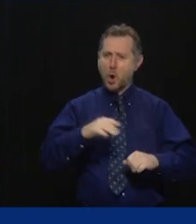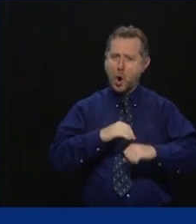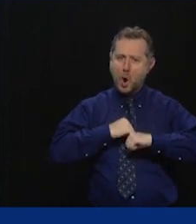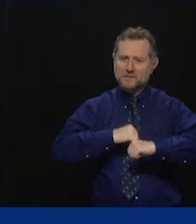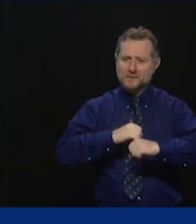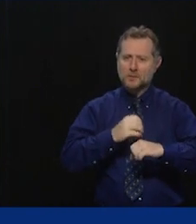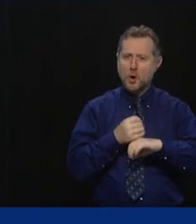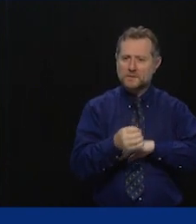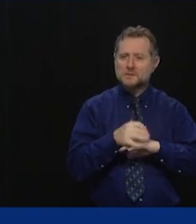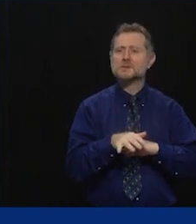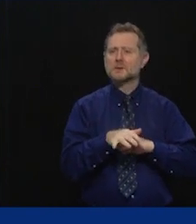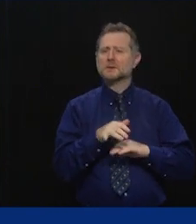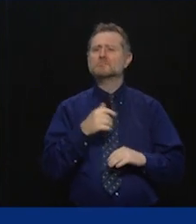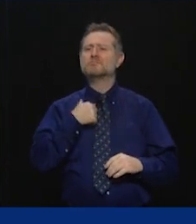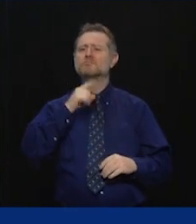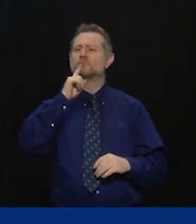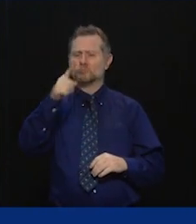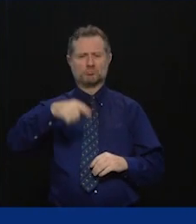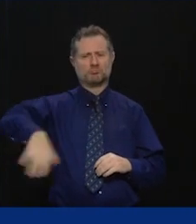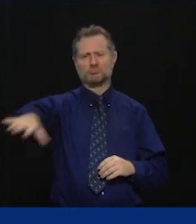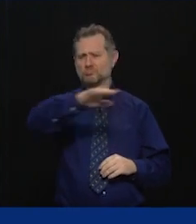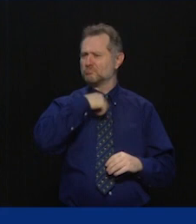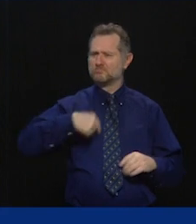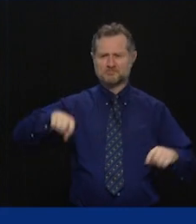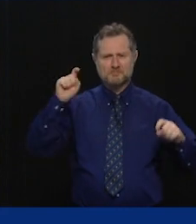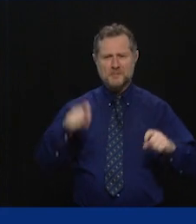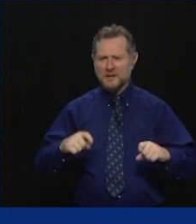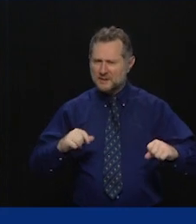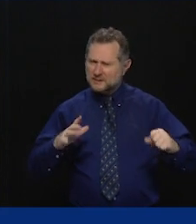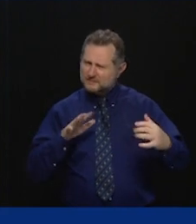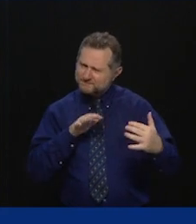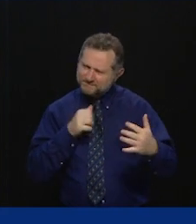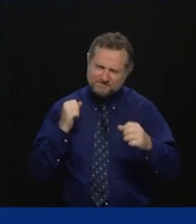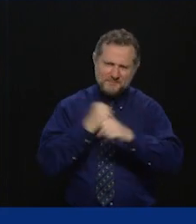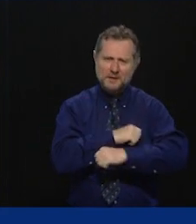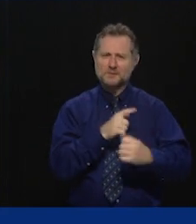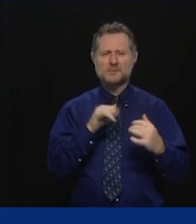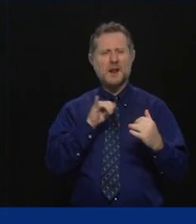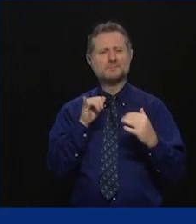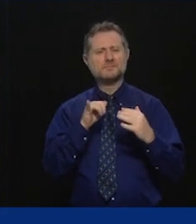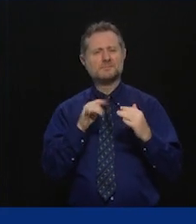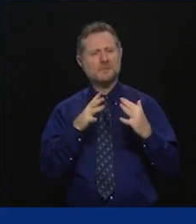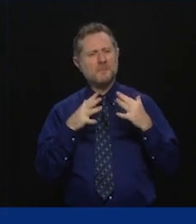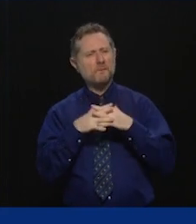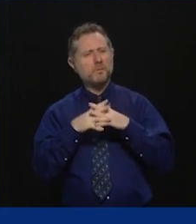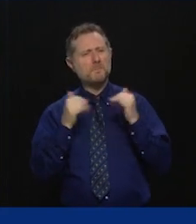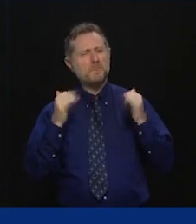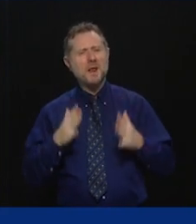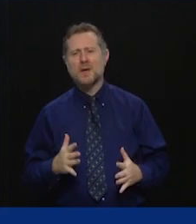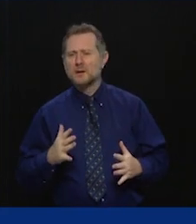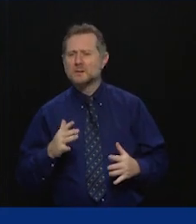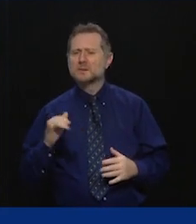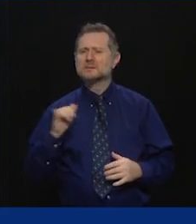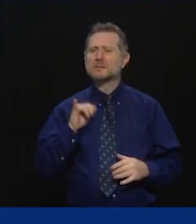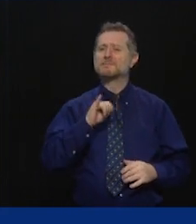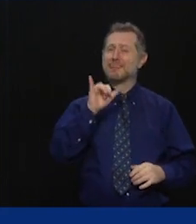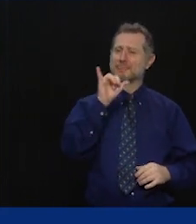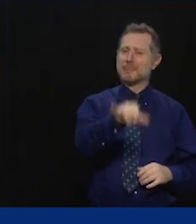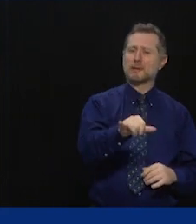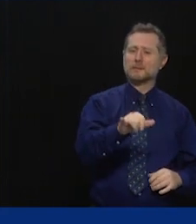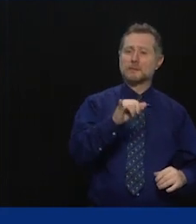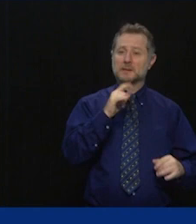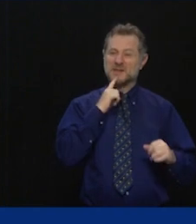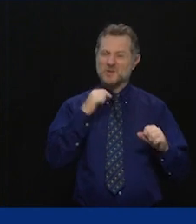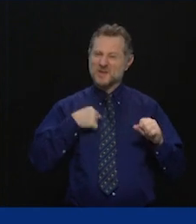this COVID-19 virus and get vaccinated. It's the way we get back to normal life as we know it, as we've known